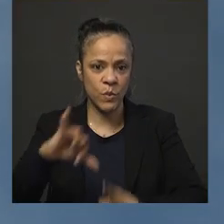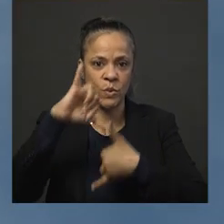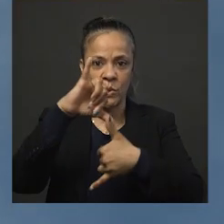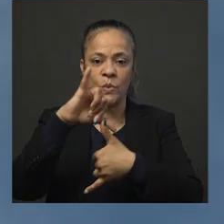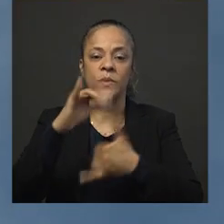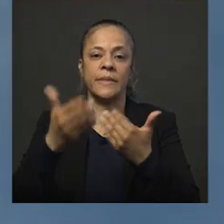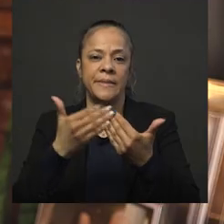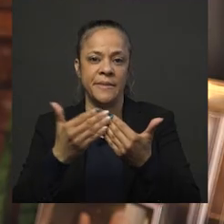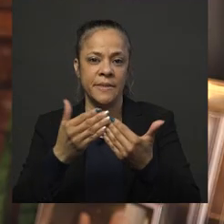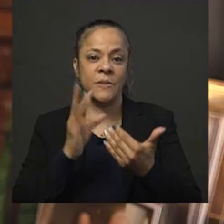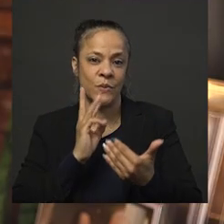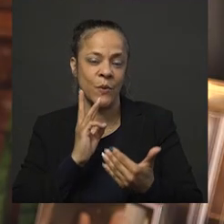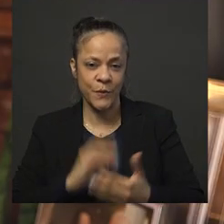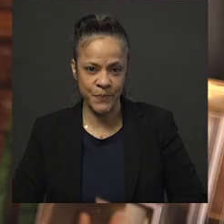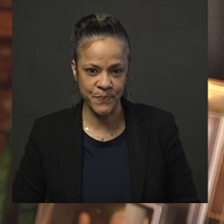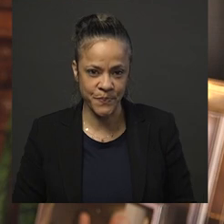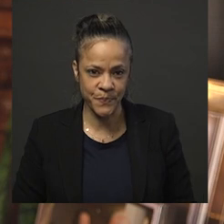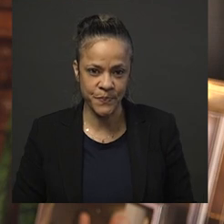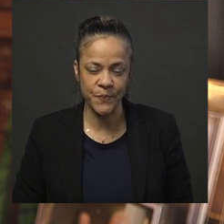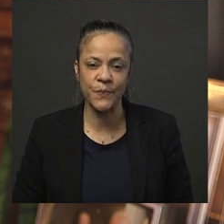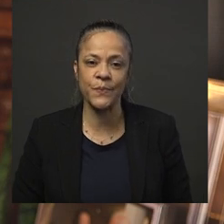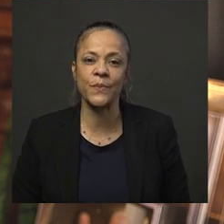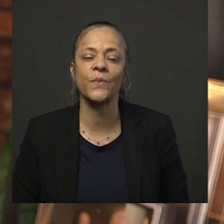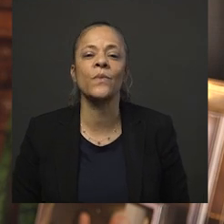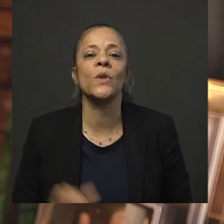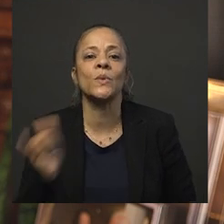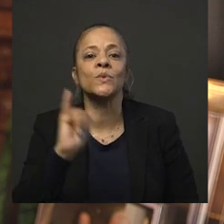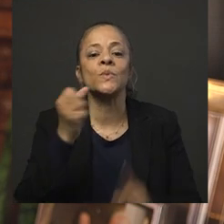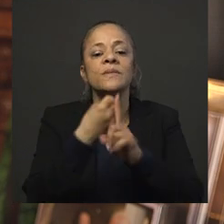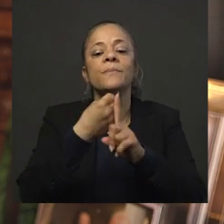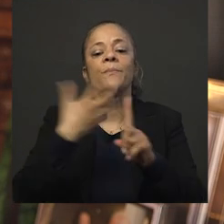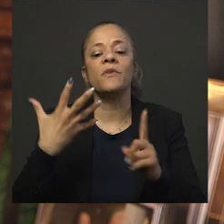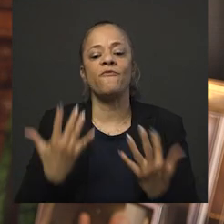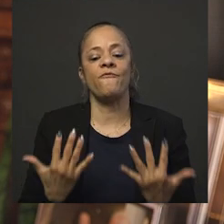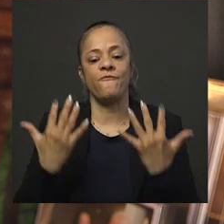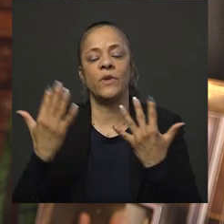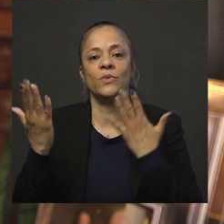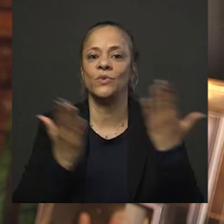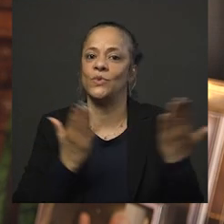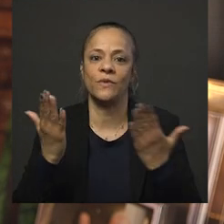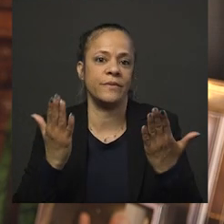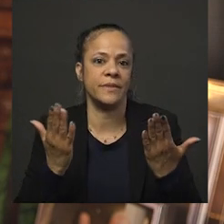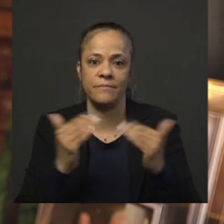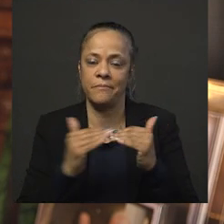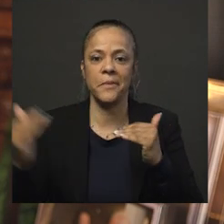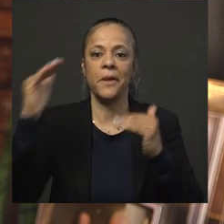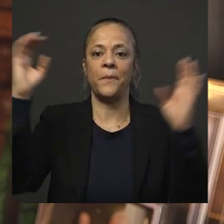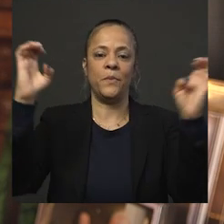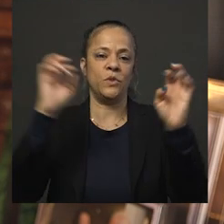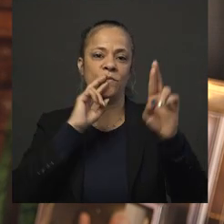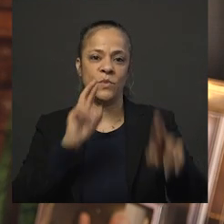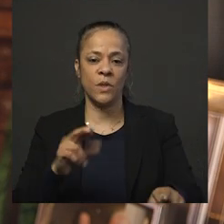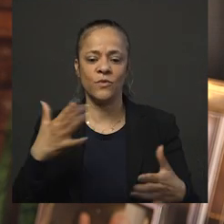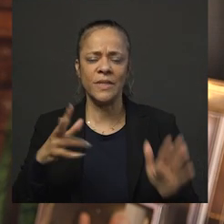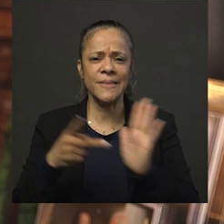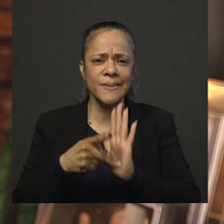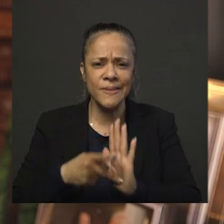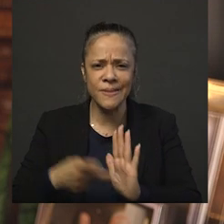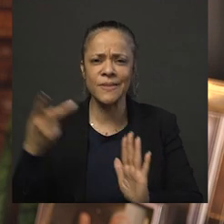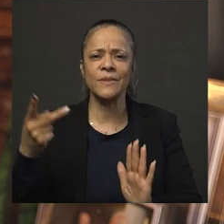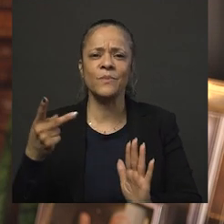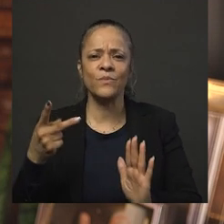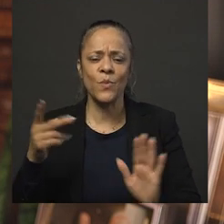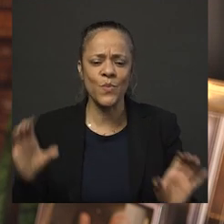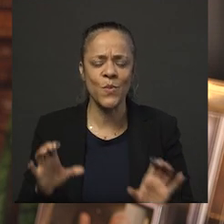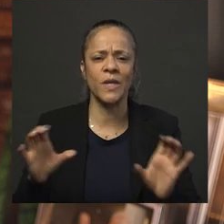City. We've also expanded fire services beyond emergency response and have doubled proactive fire safety and prevention efforts. As